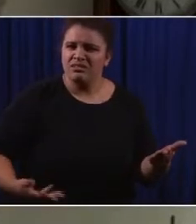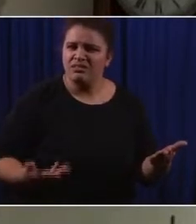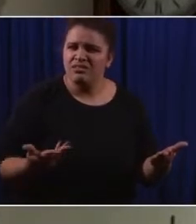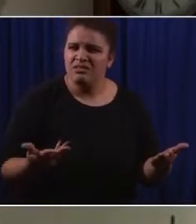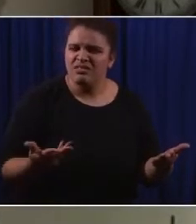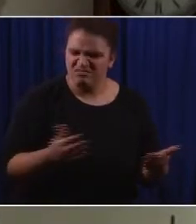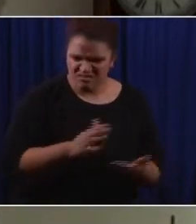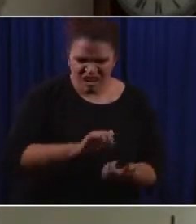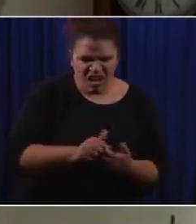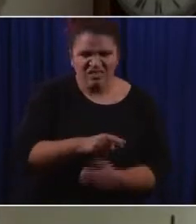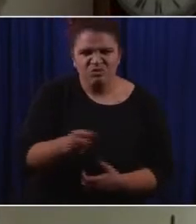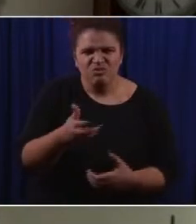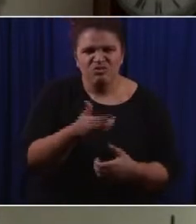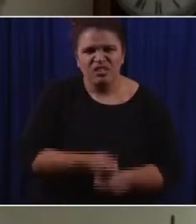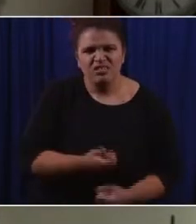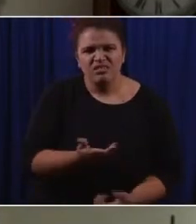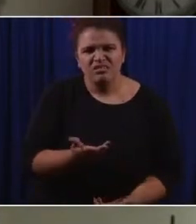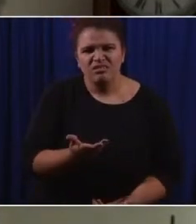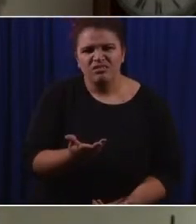I think I've been pretty clear today.